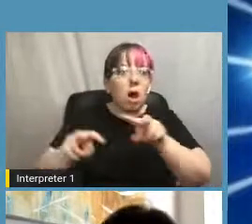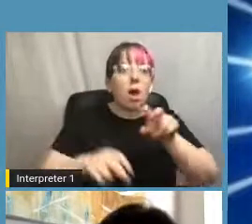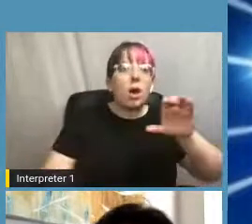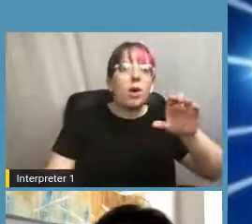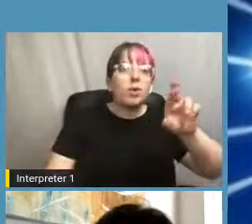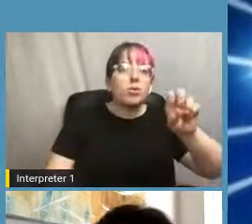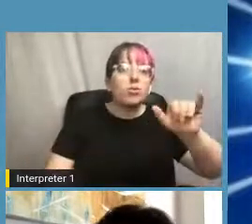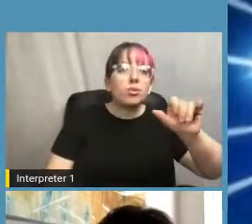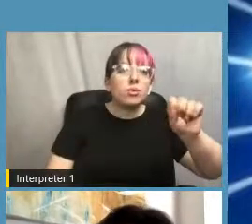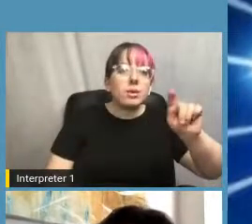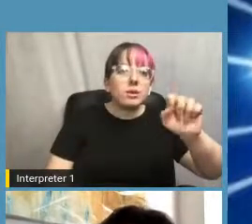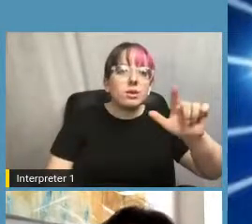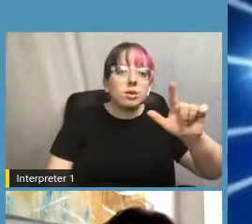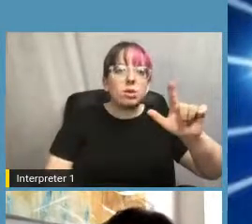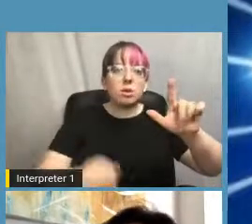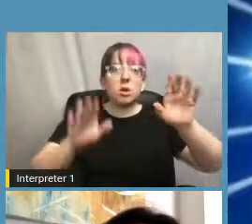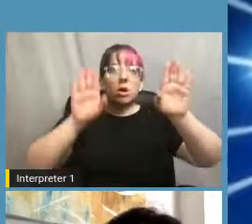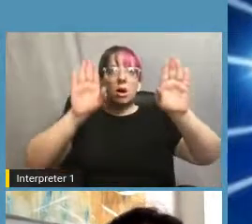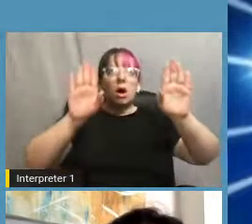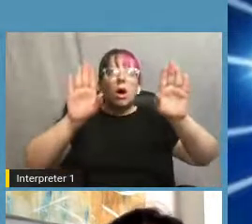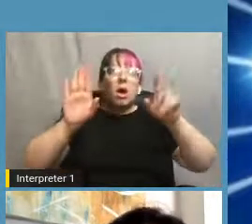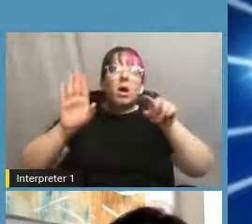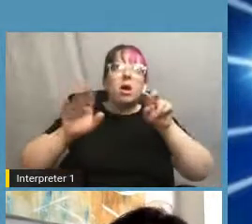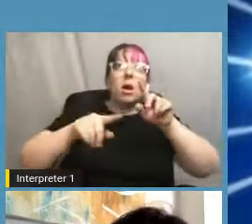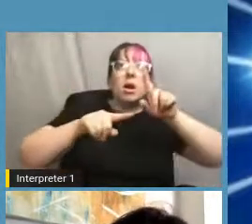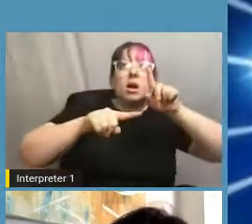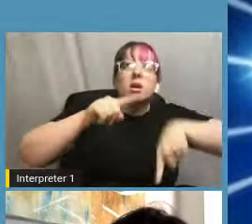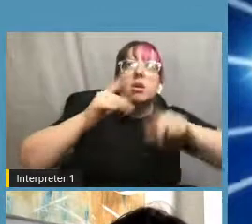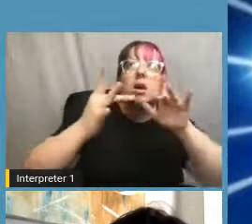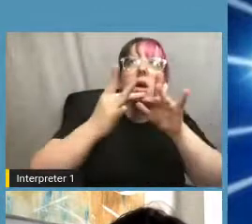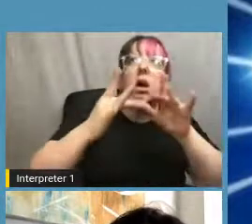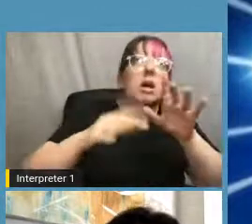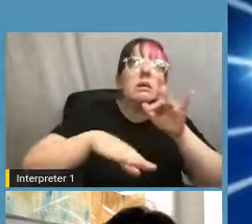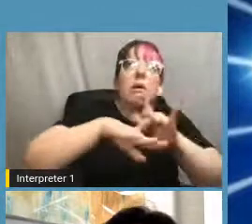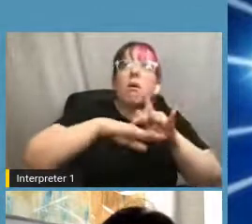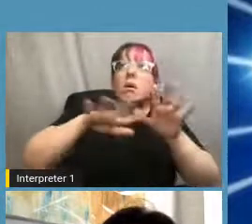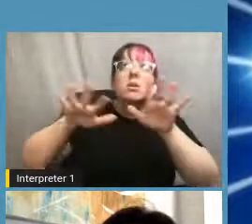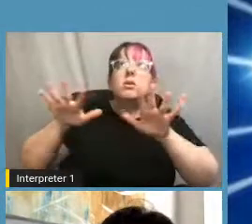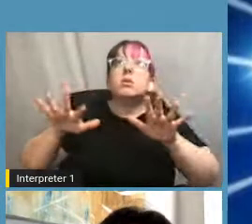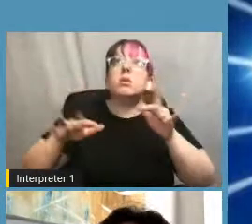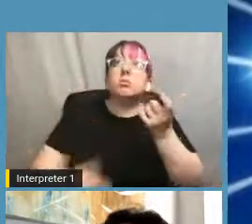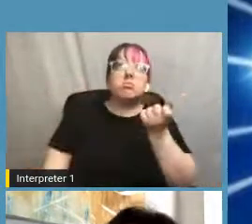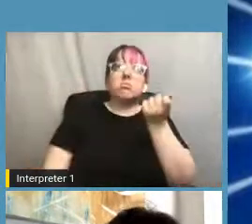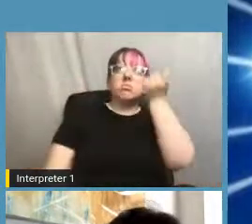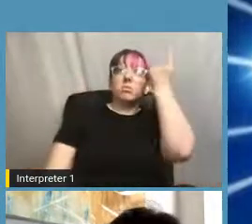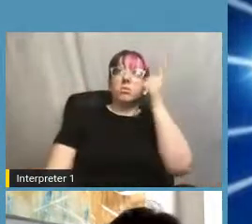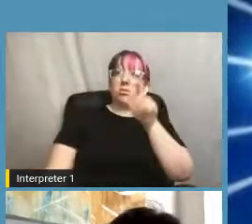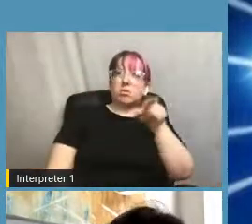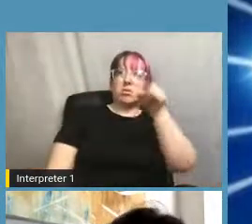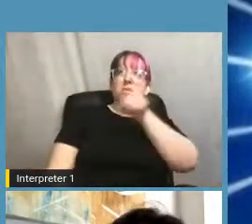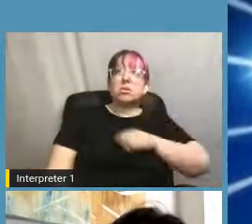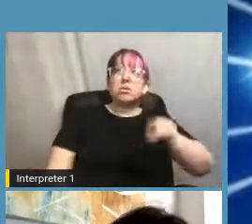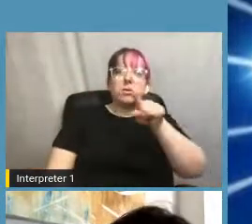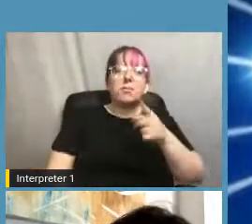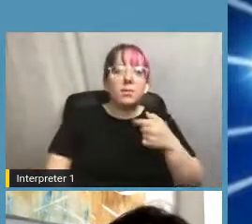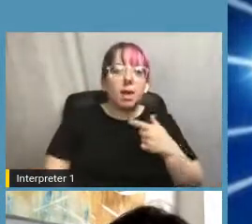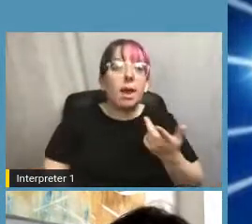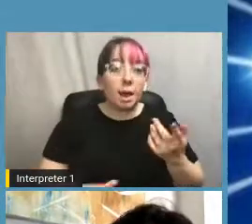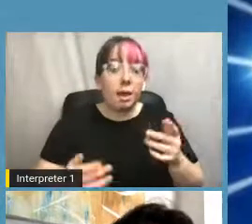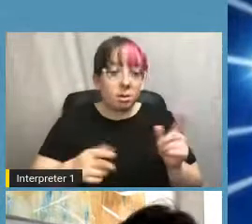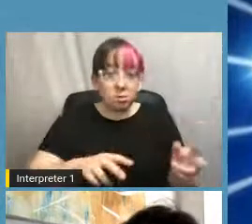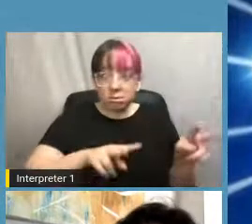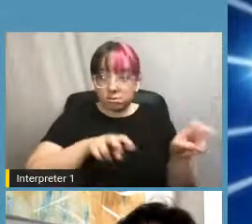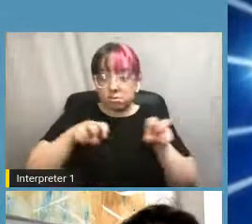And a lot of the meaning is lost. When you reactivate it, people can understand again what's going on with the